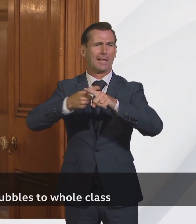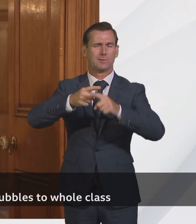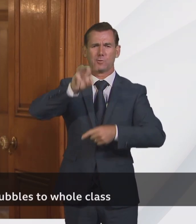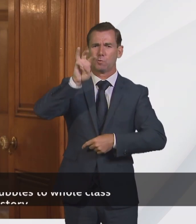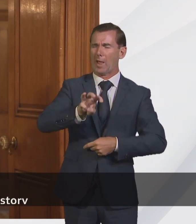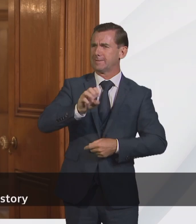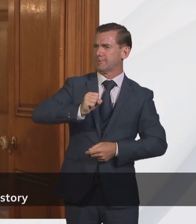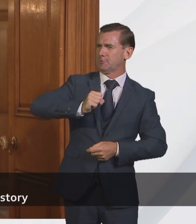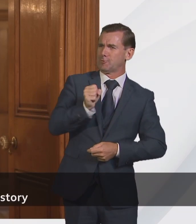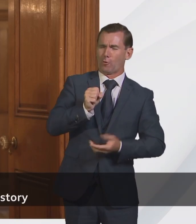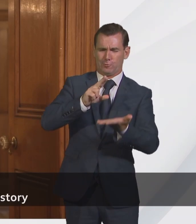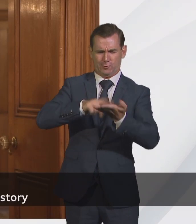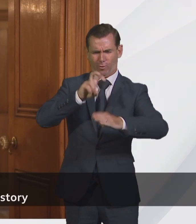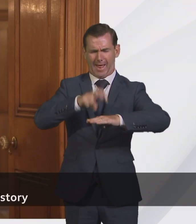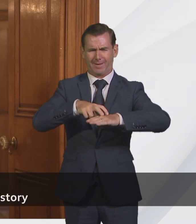the summer?